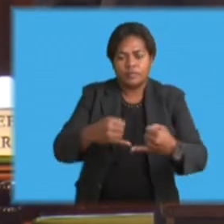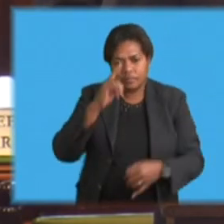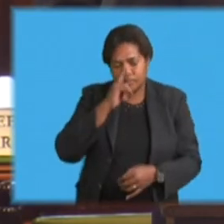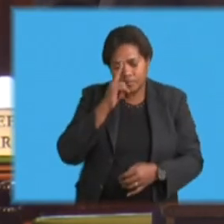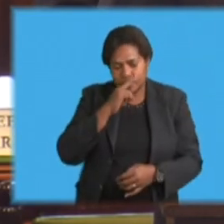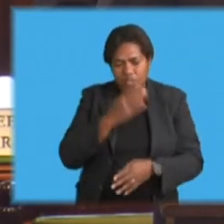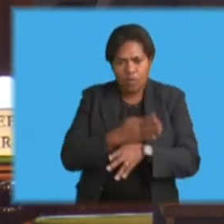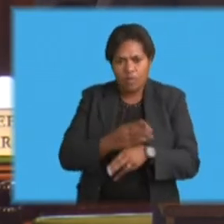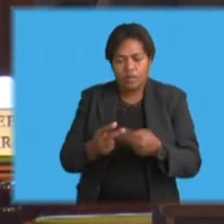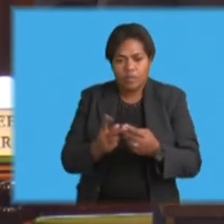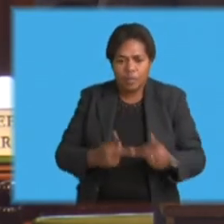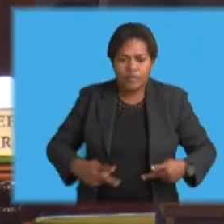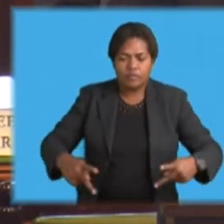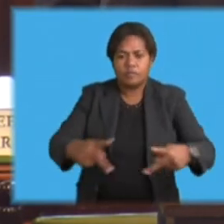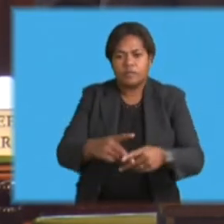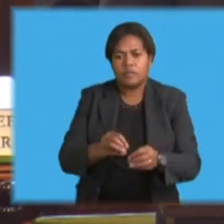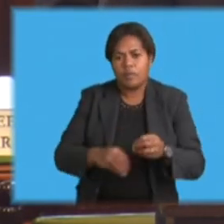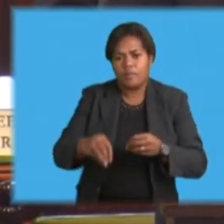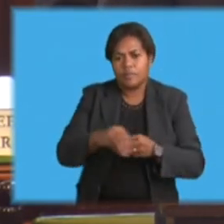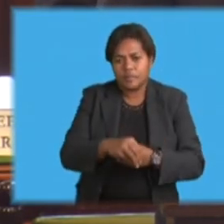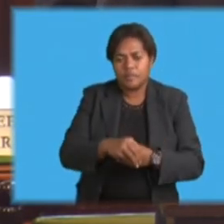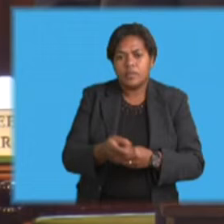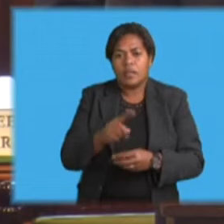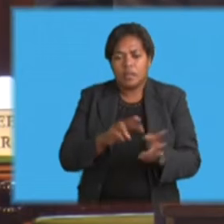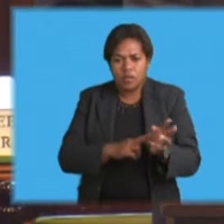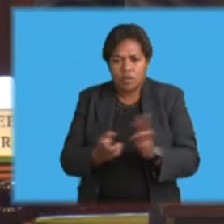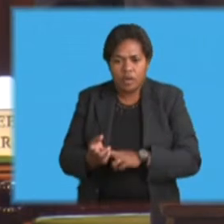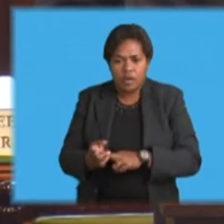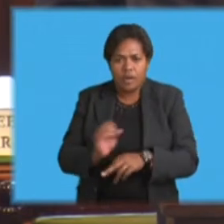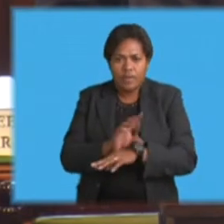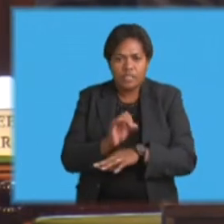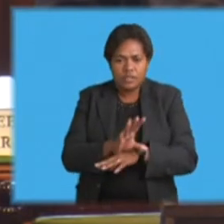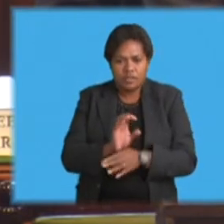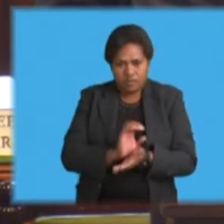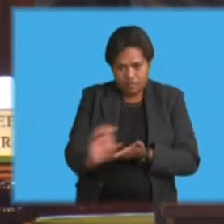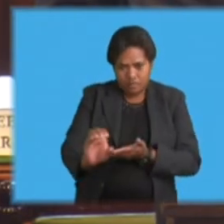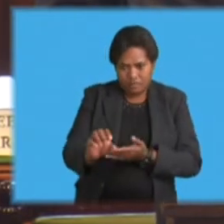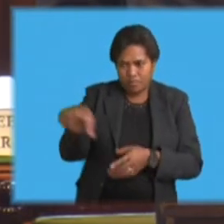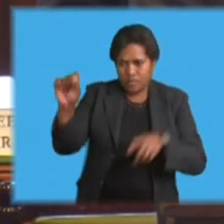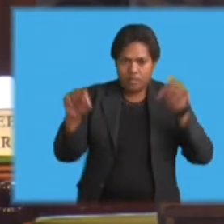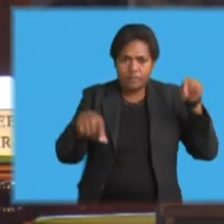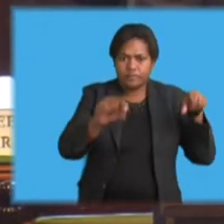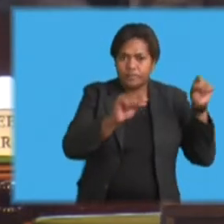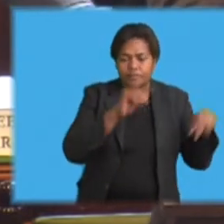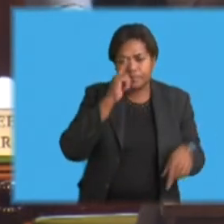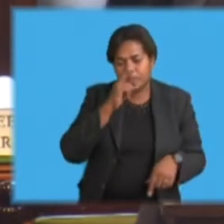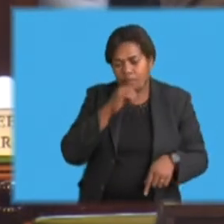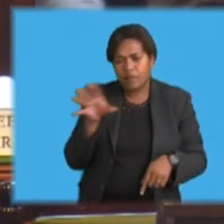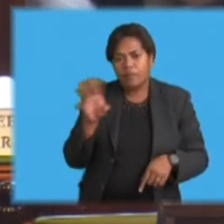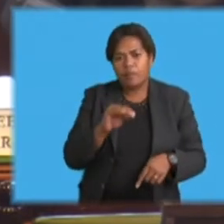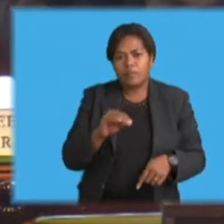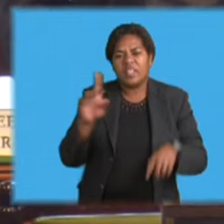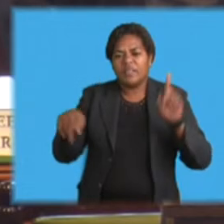provincial offices and also with the rural advisory councils to select the kind of people from each of the settlements that are most likely to do